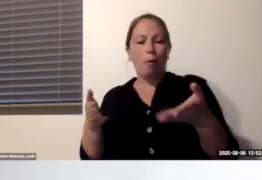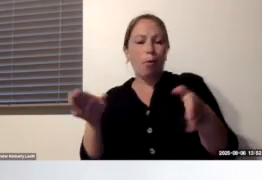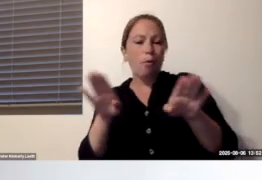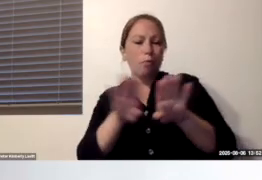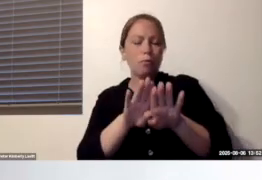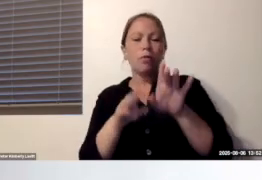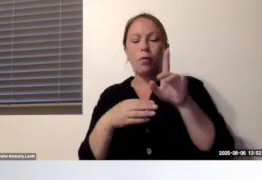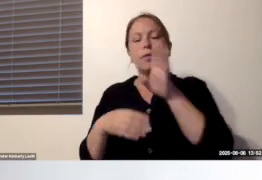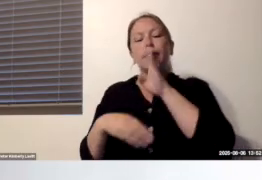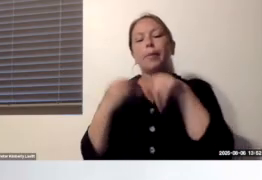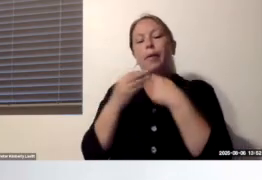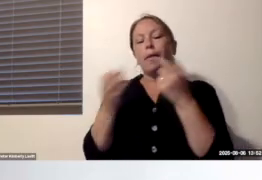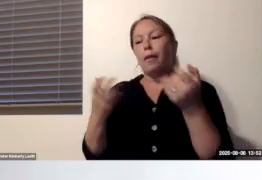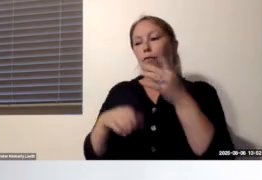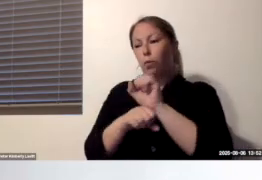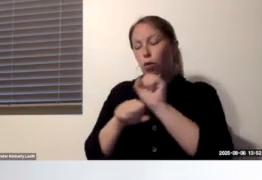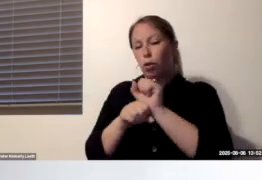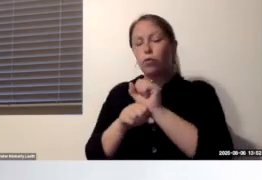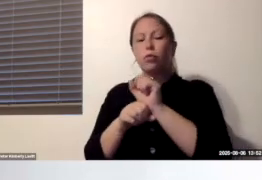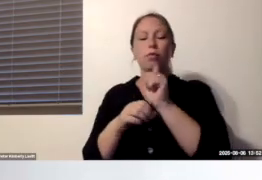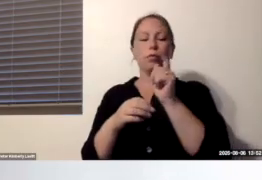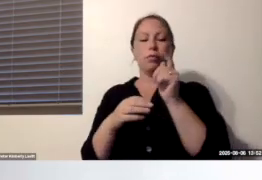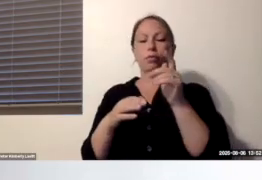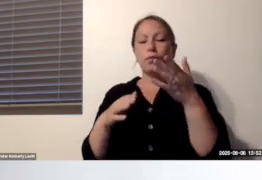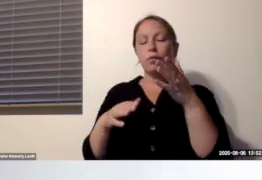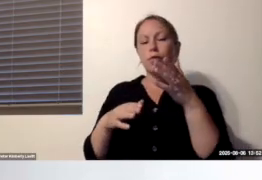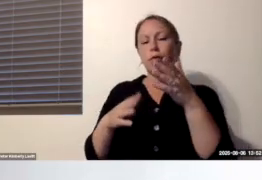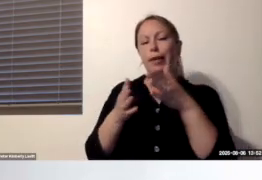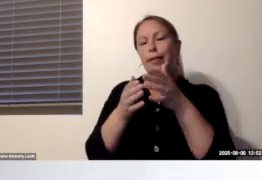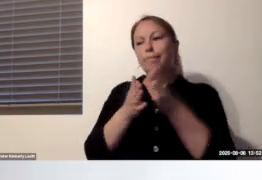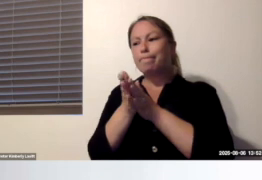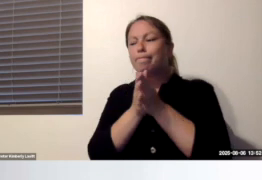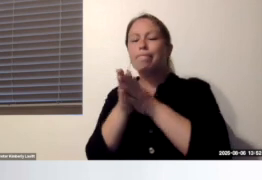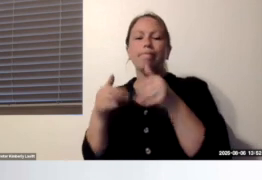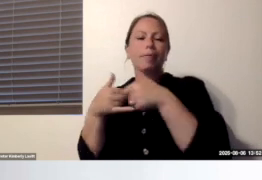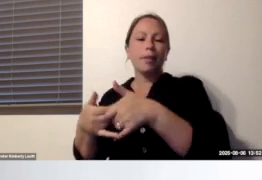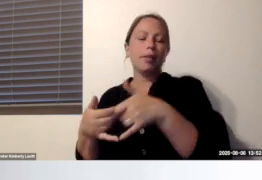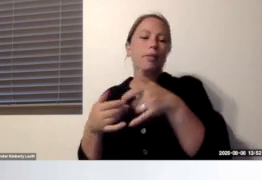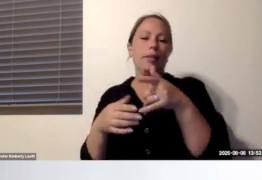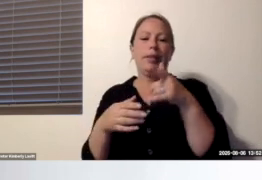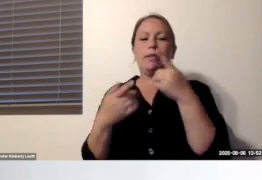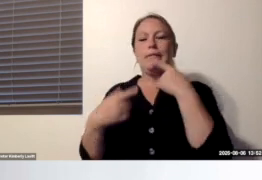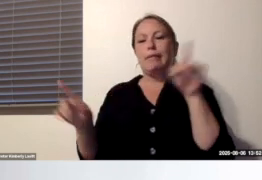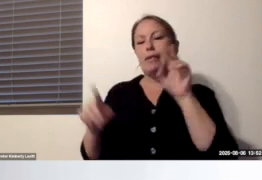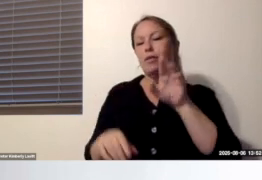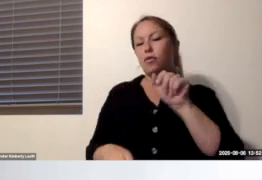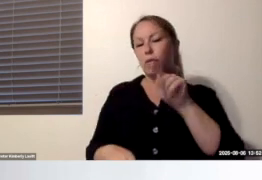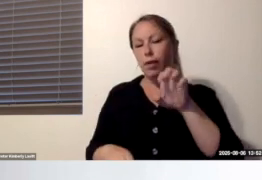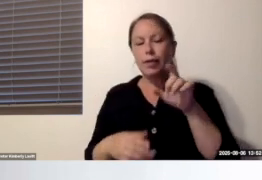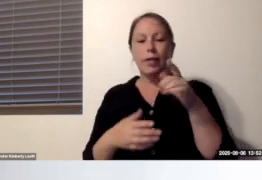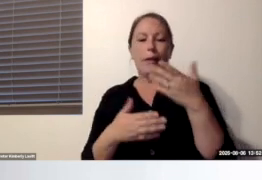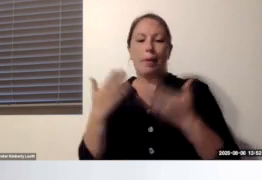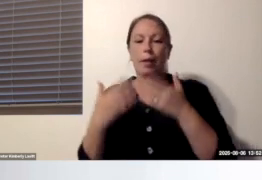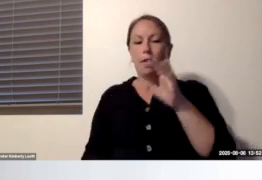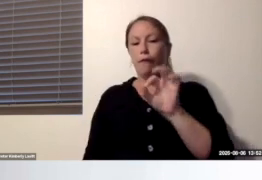done a lot of work looking at average incentives and success rates and things like that. So I think the formula might be a